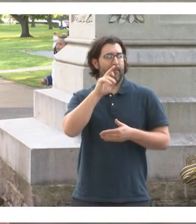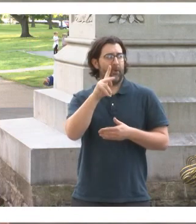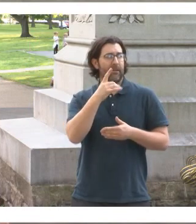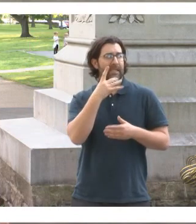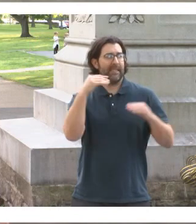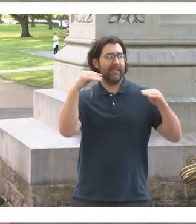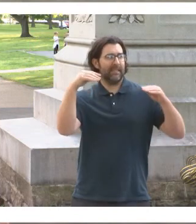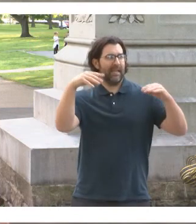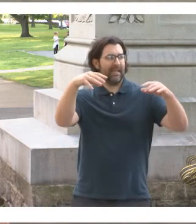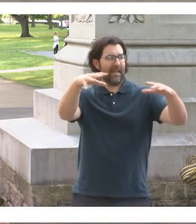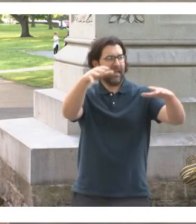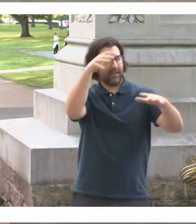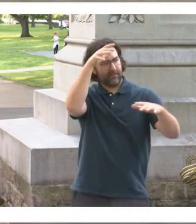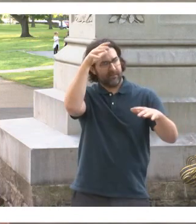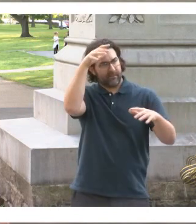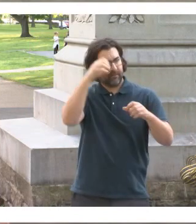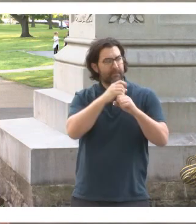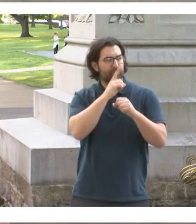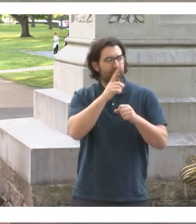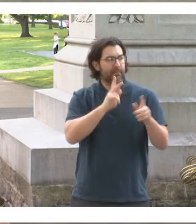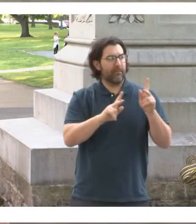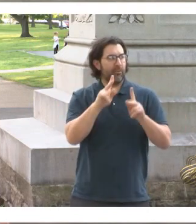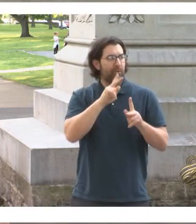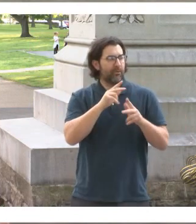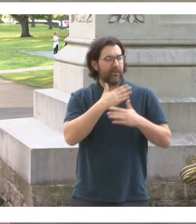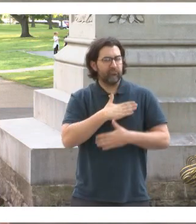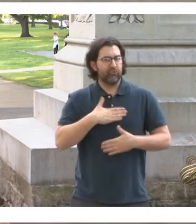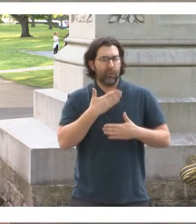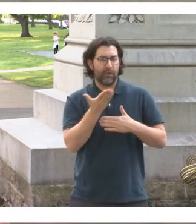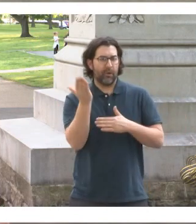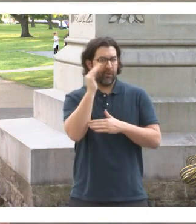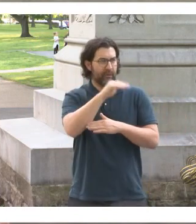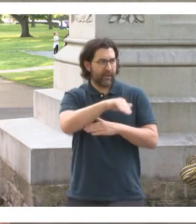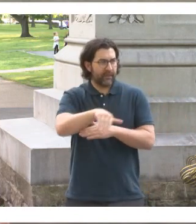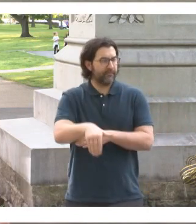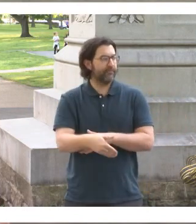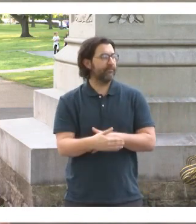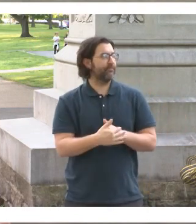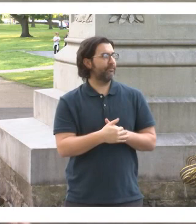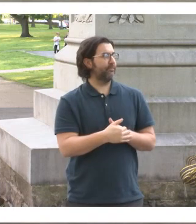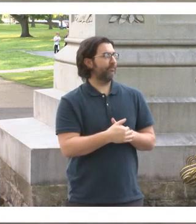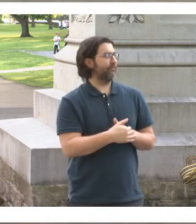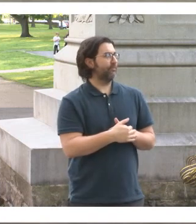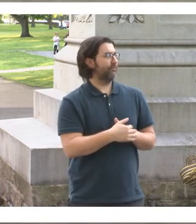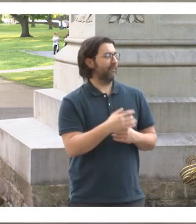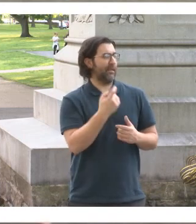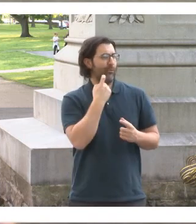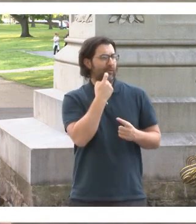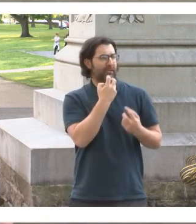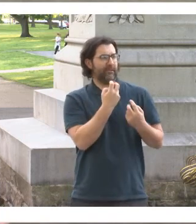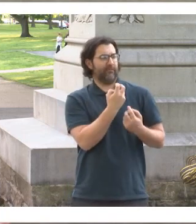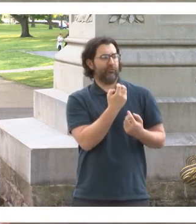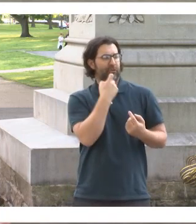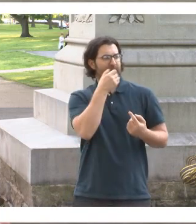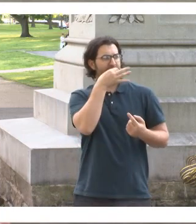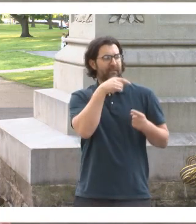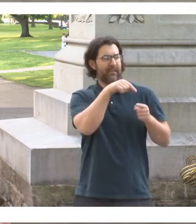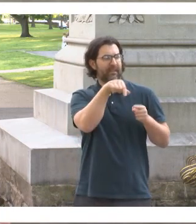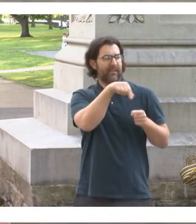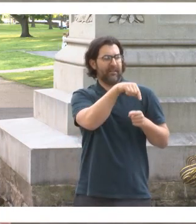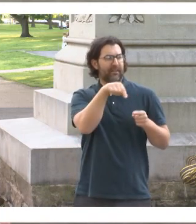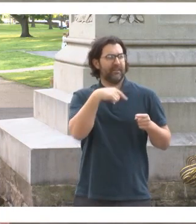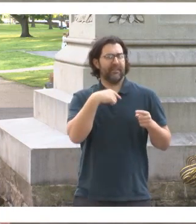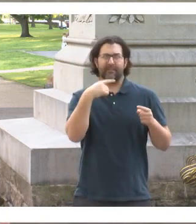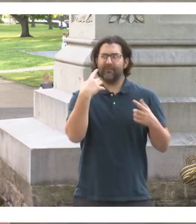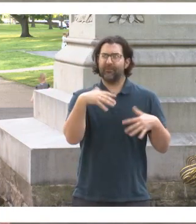with lights, to make sure that people can enjoy it all time of the day and all evening. I was just sitting in the front row and I was like, wow, as beautiful as it